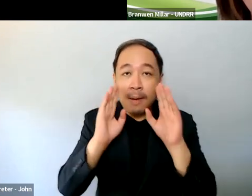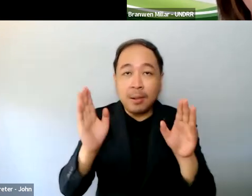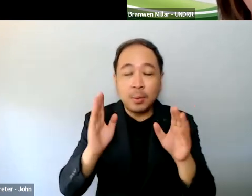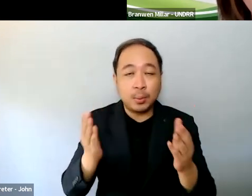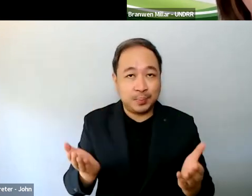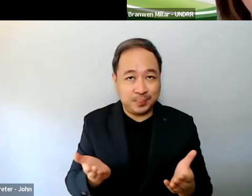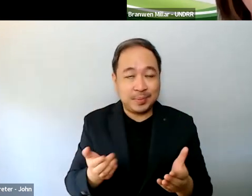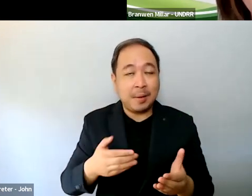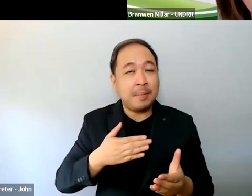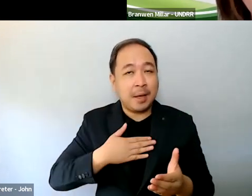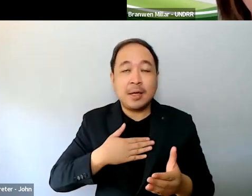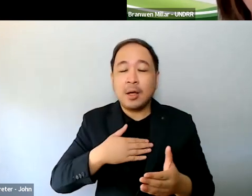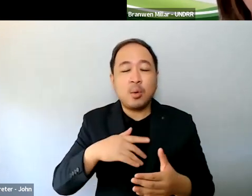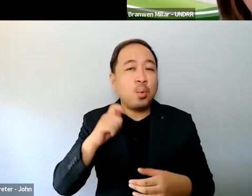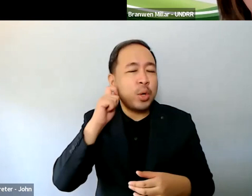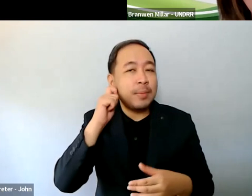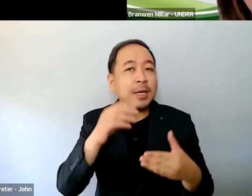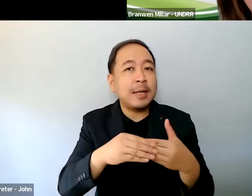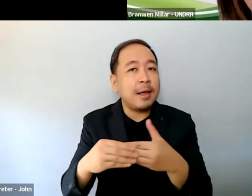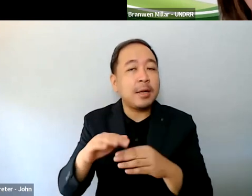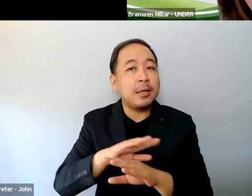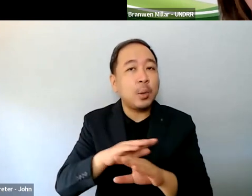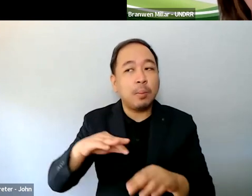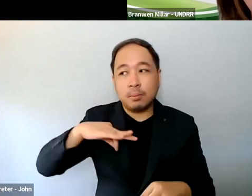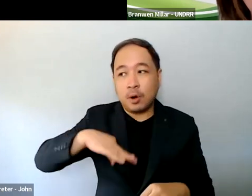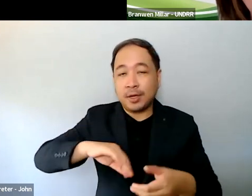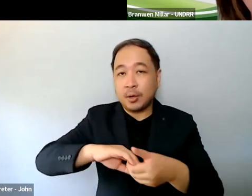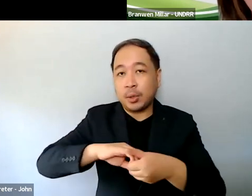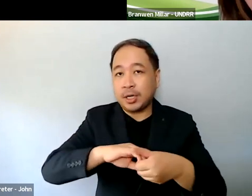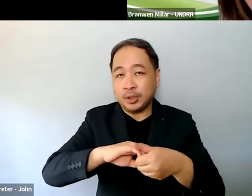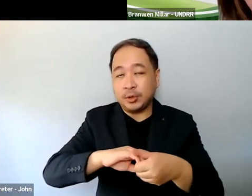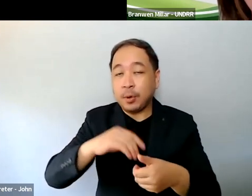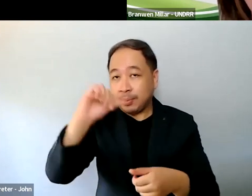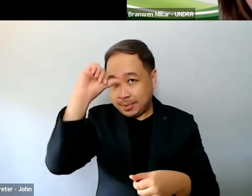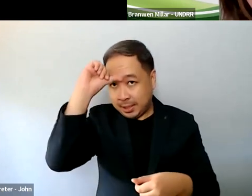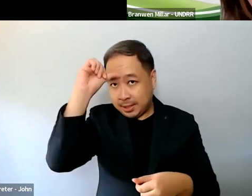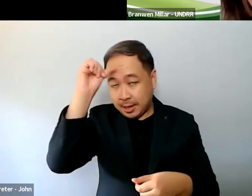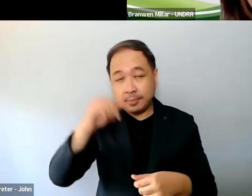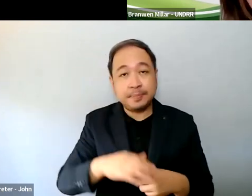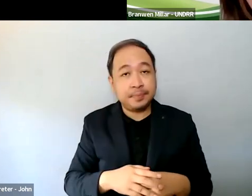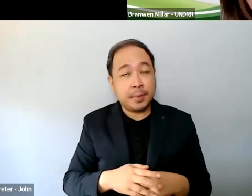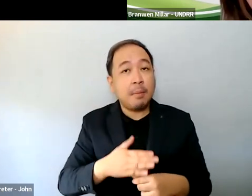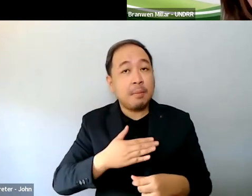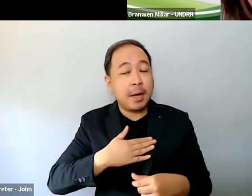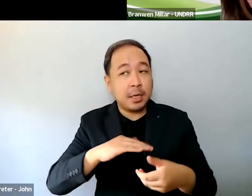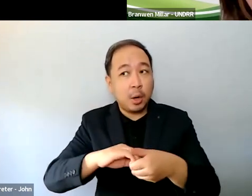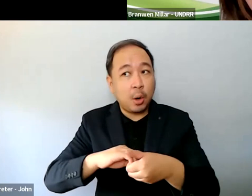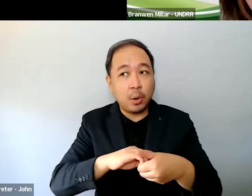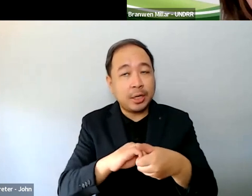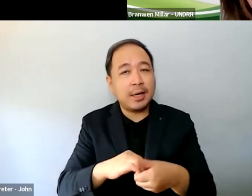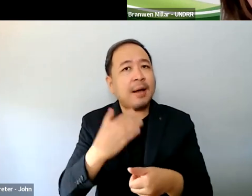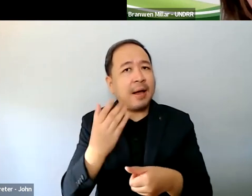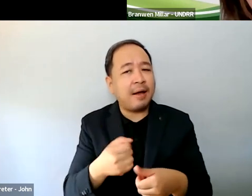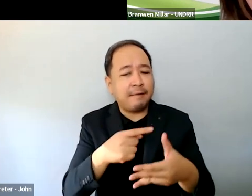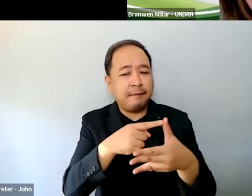youth-led, women-led, non-for-profit organization from India. We as an organization have come up with our 5-point